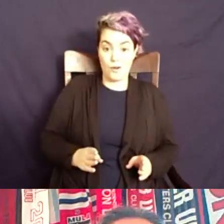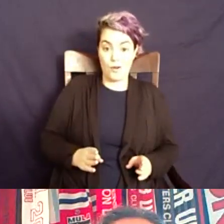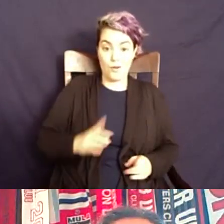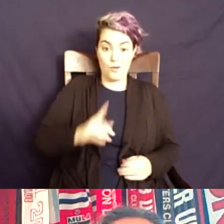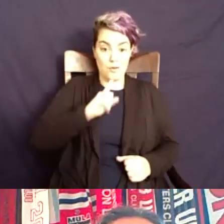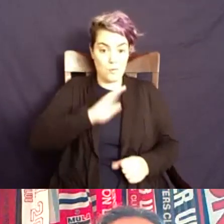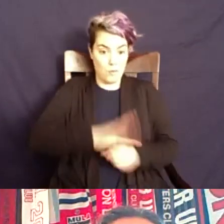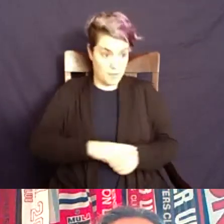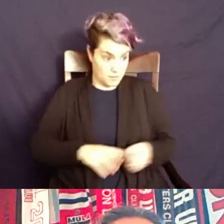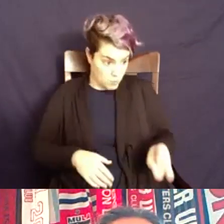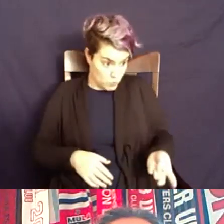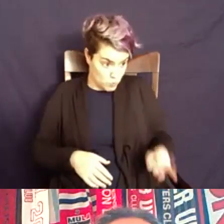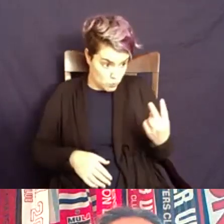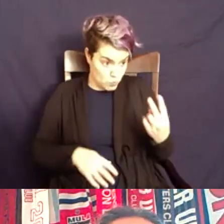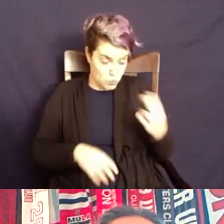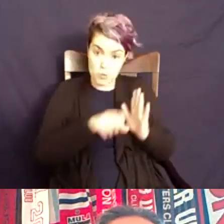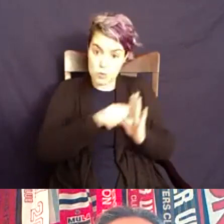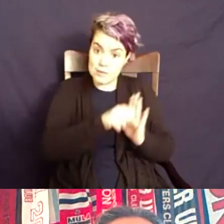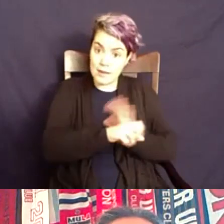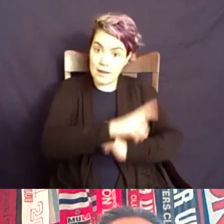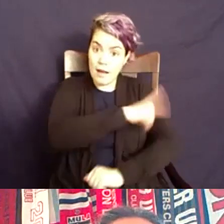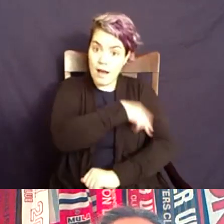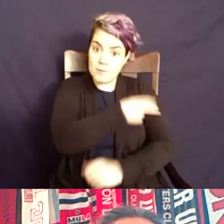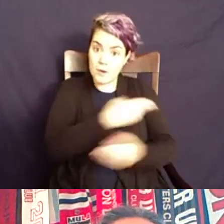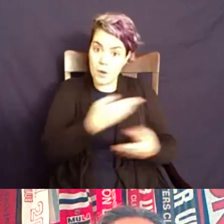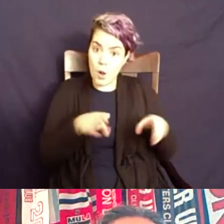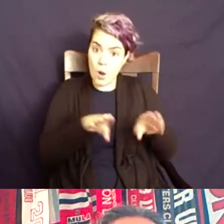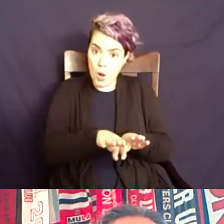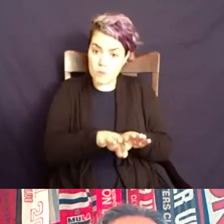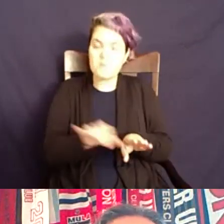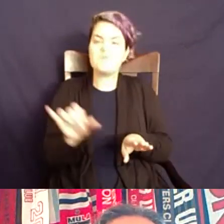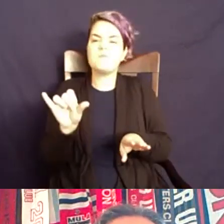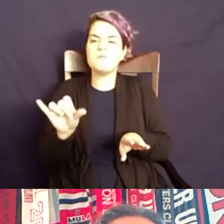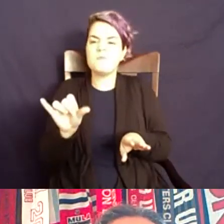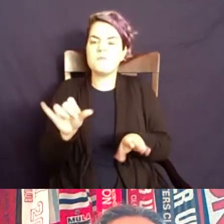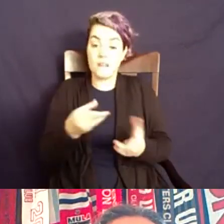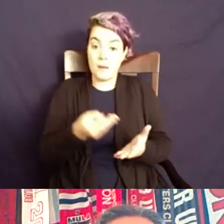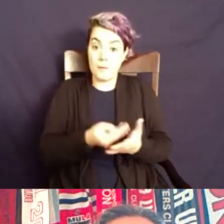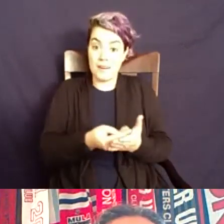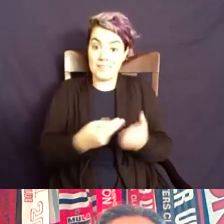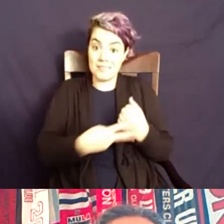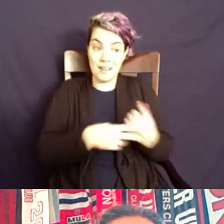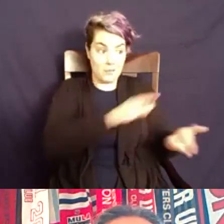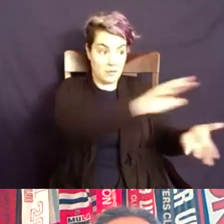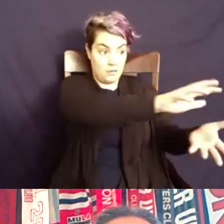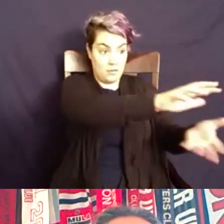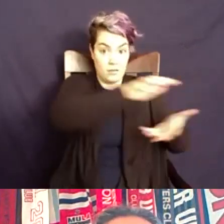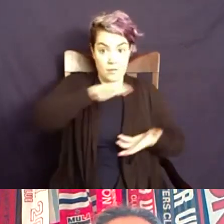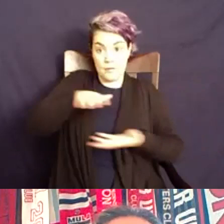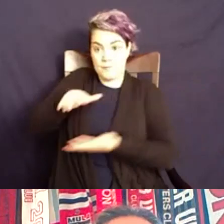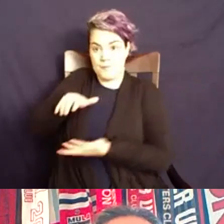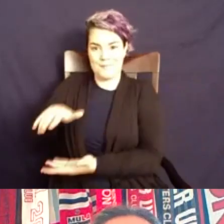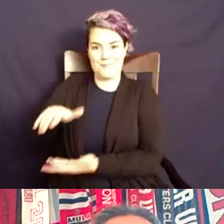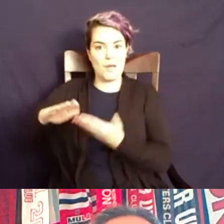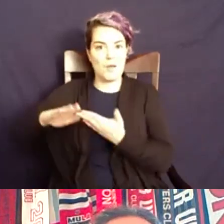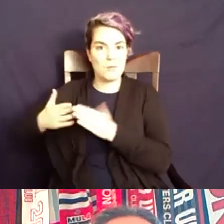state hospitals were closed, that they would reinvest those savings in our community-based system of care. That promise